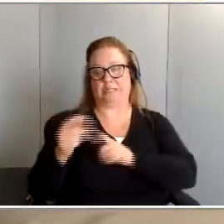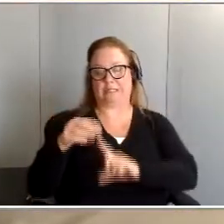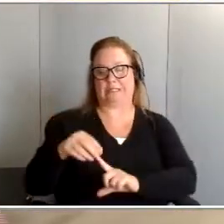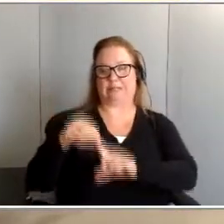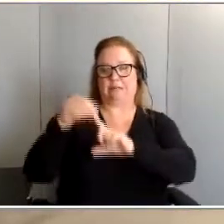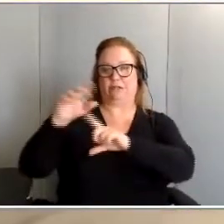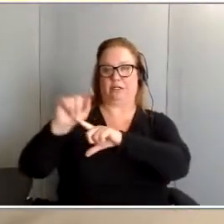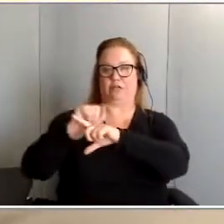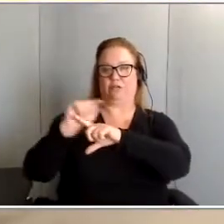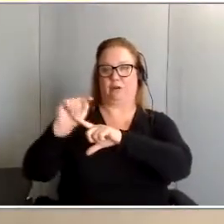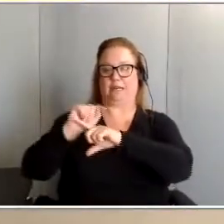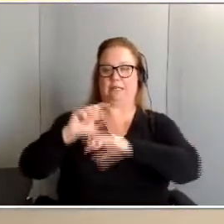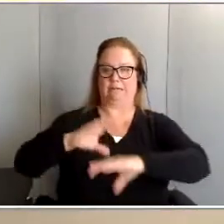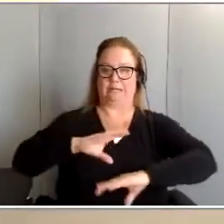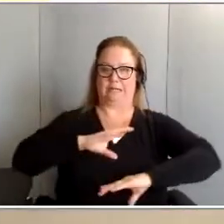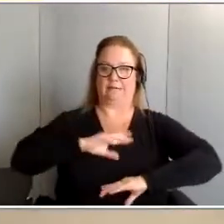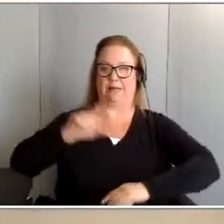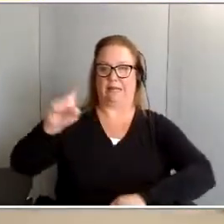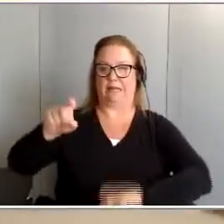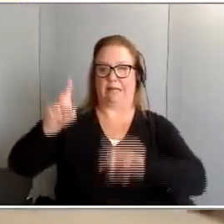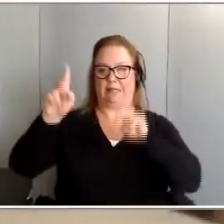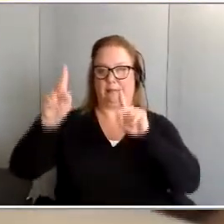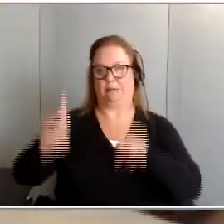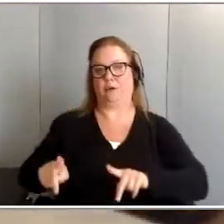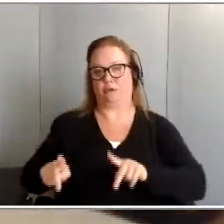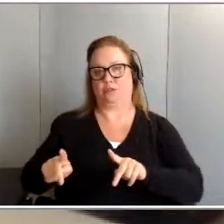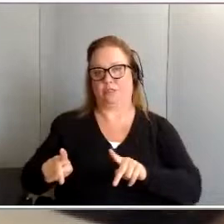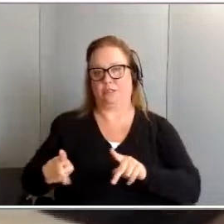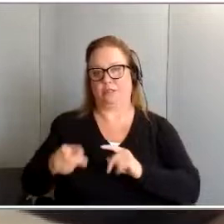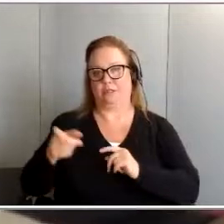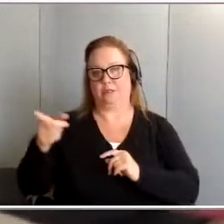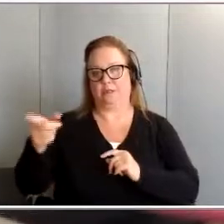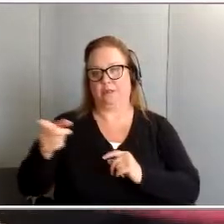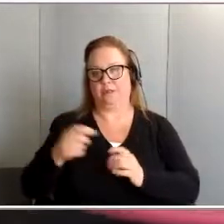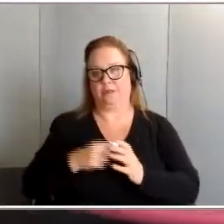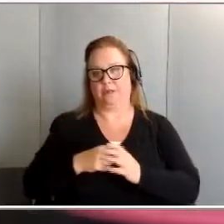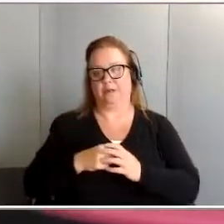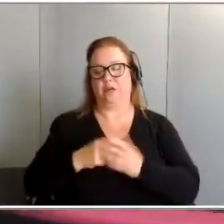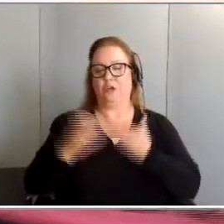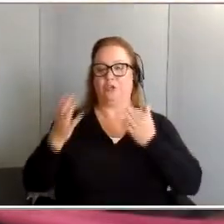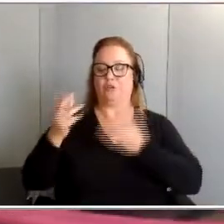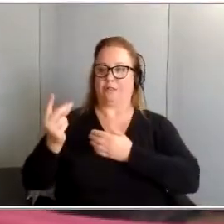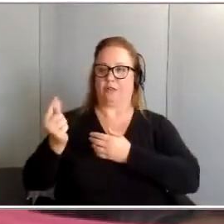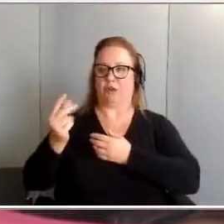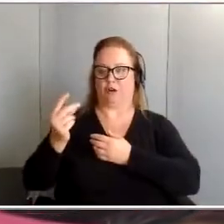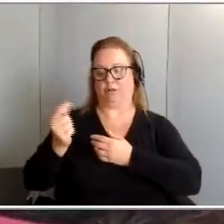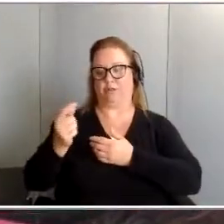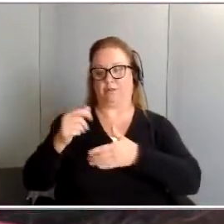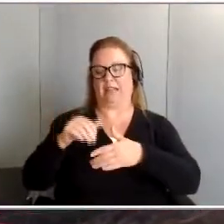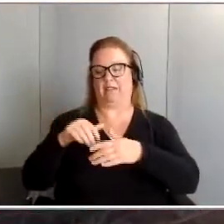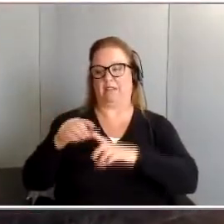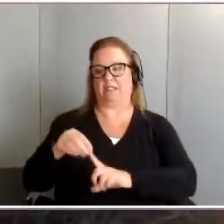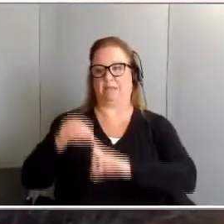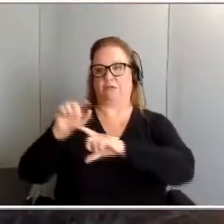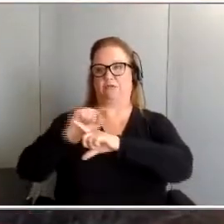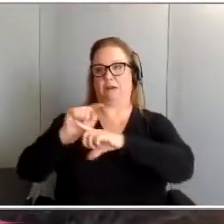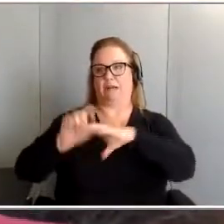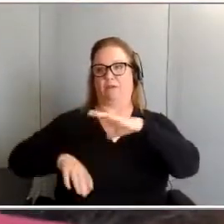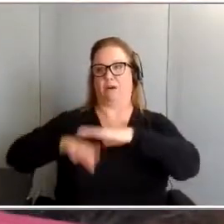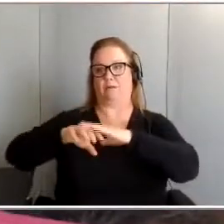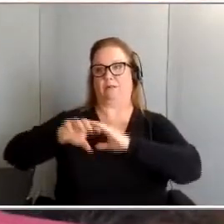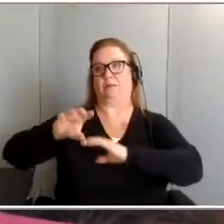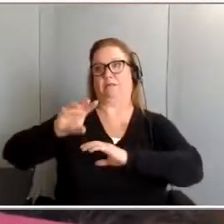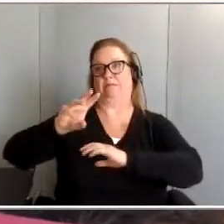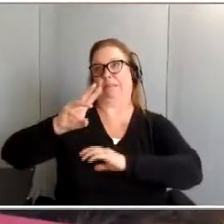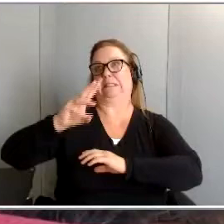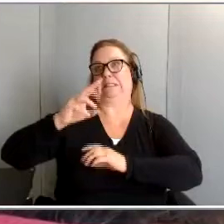to meet some need of the person that they belong to. And service dogs, sometimes they go through special training for up to 6 months to a year,